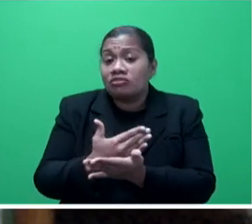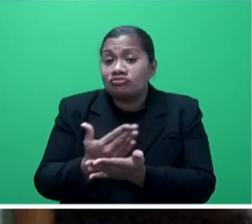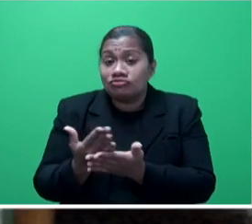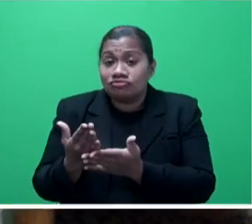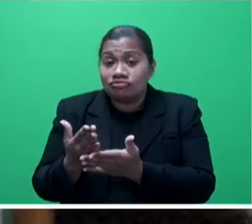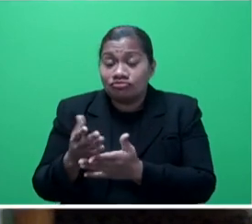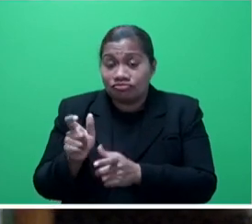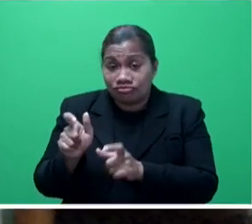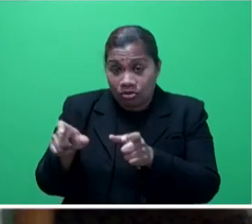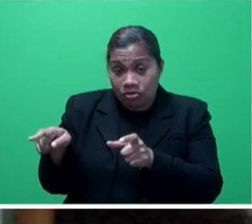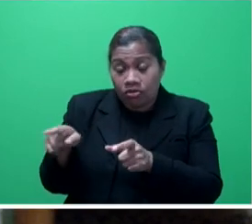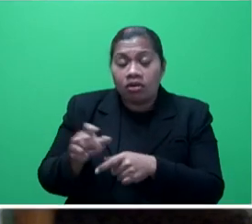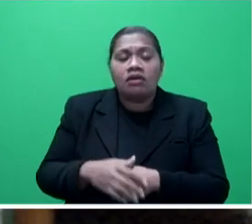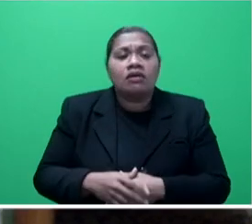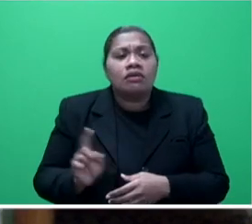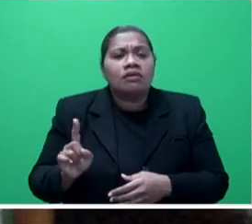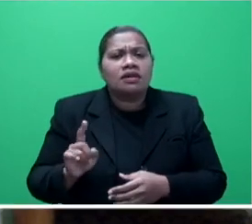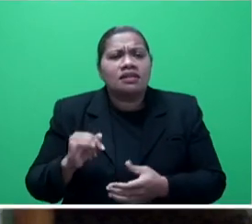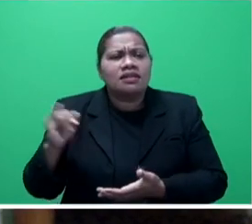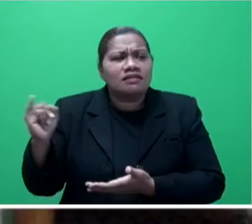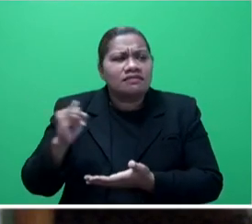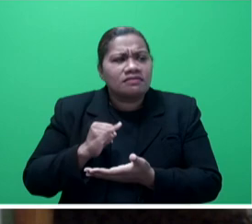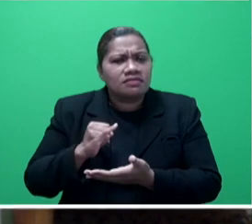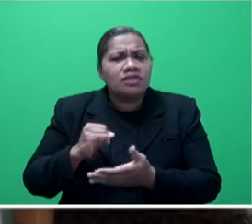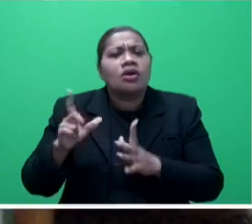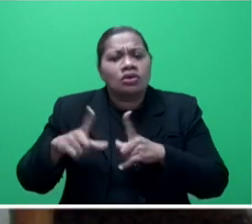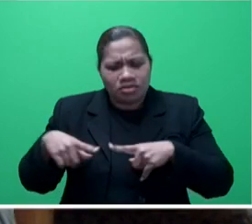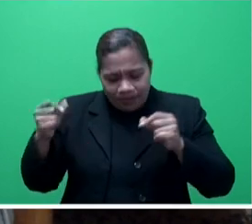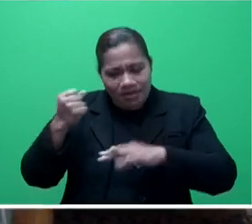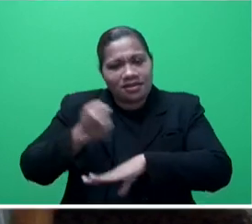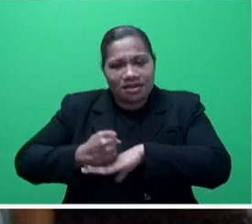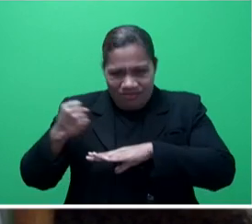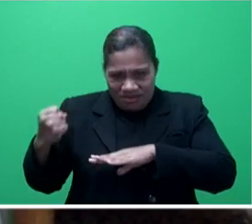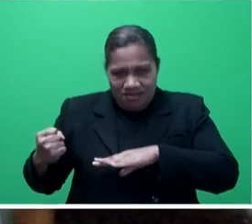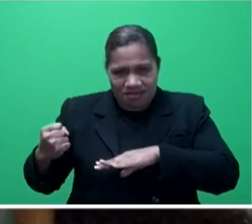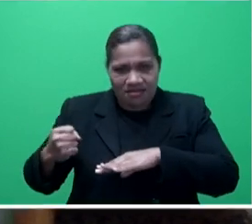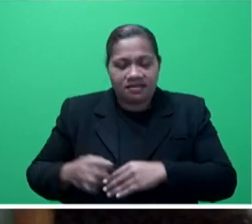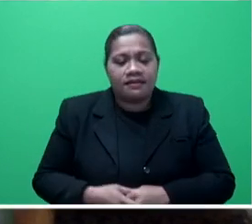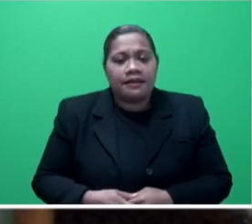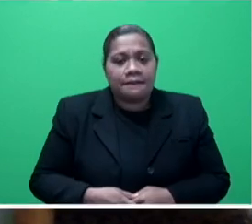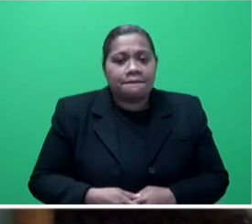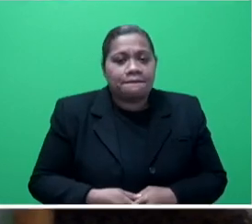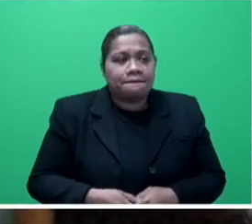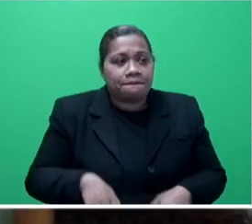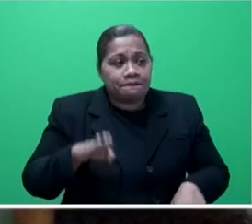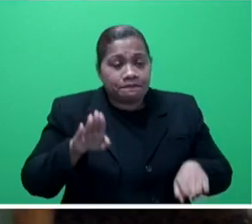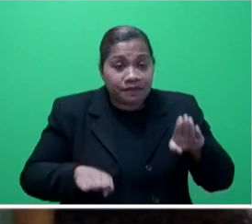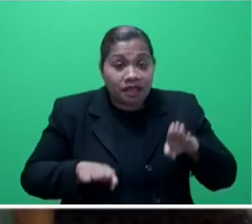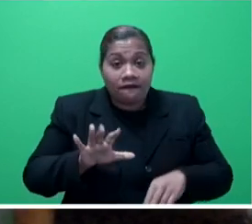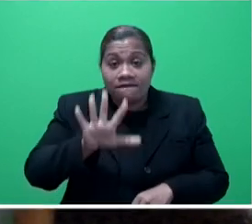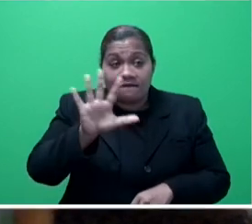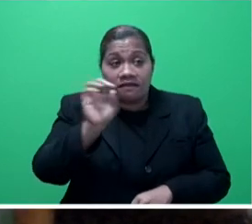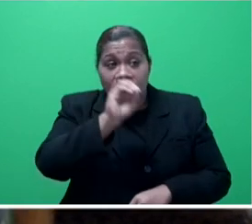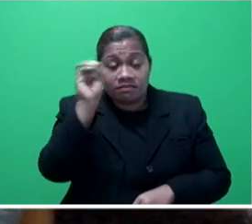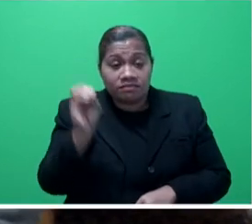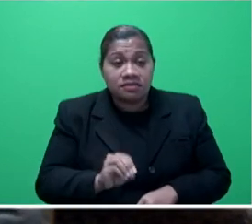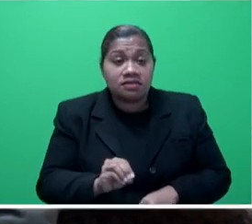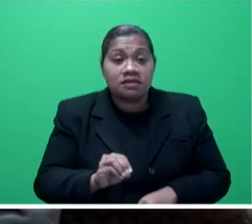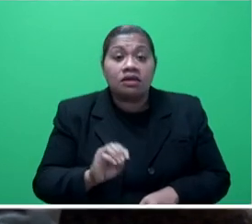Japanese investment corporation, which is in fact owned by the Japanese government. And the balance of the 5% is owned by ordinary